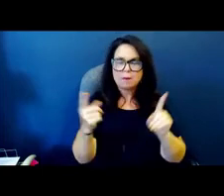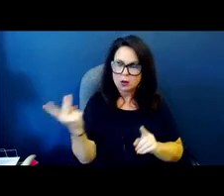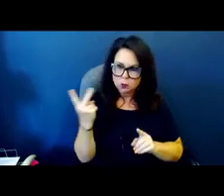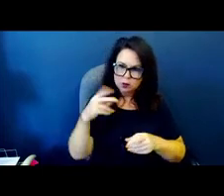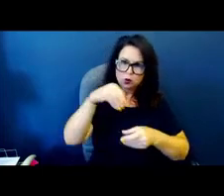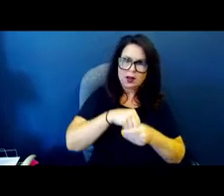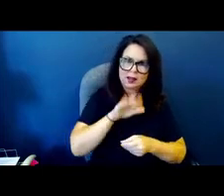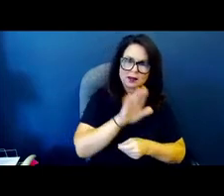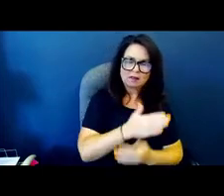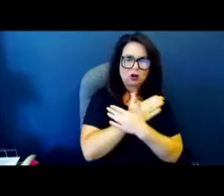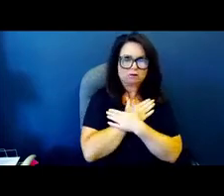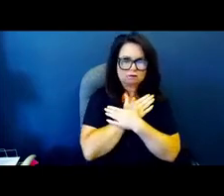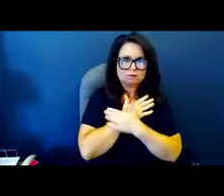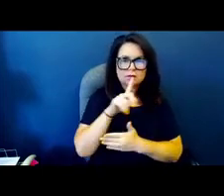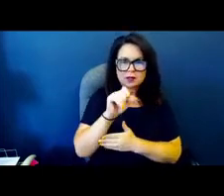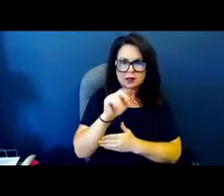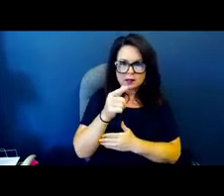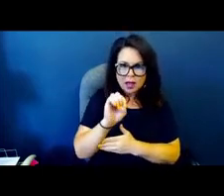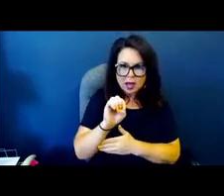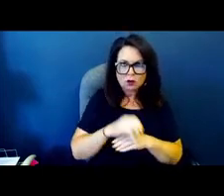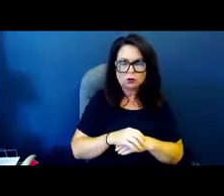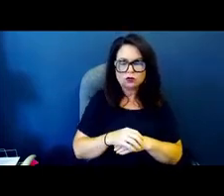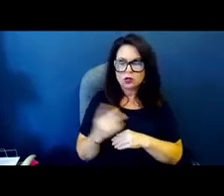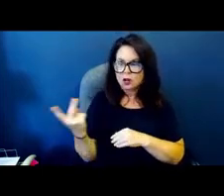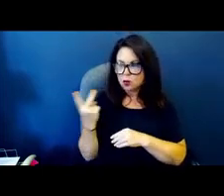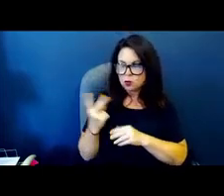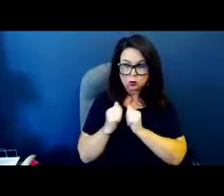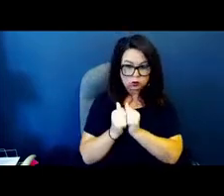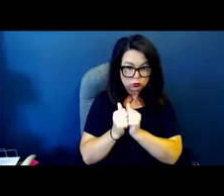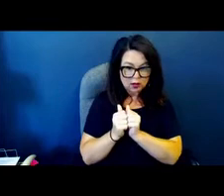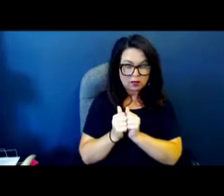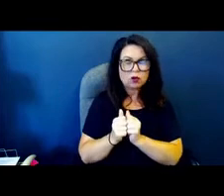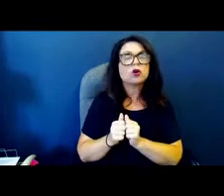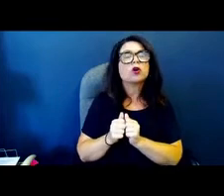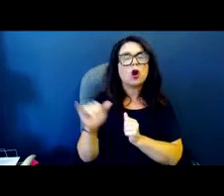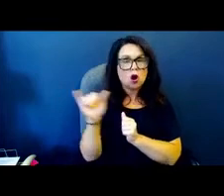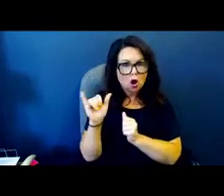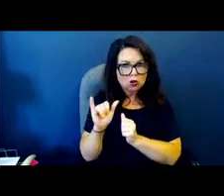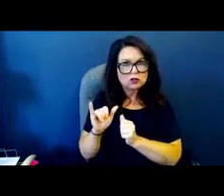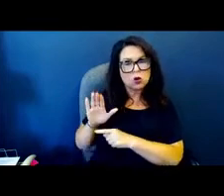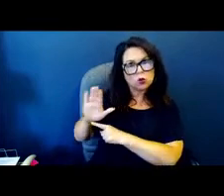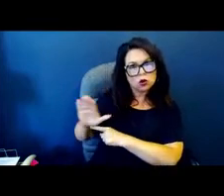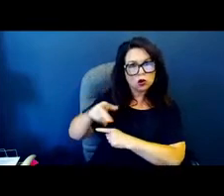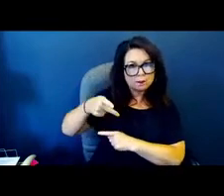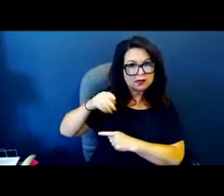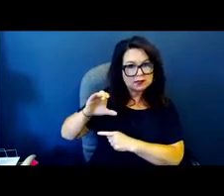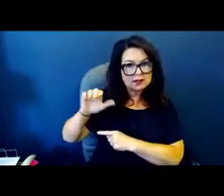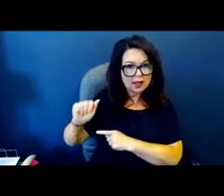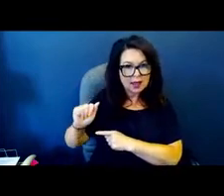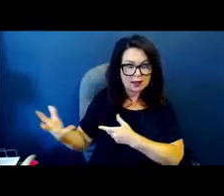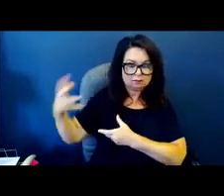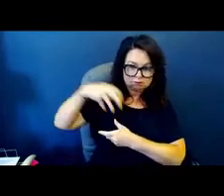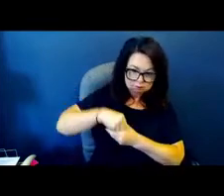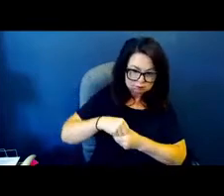with Anastasia, and Anastasia also had her personal care assistant at that time, and we wanted to go into the